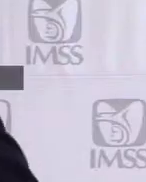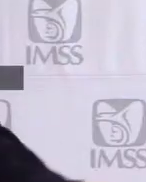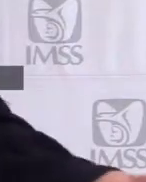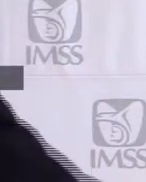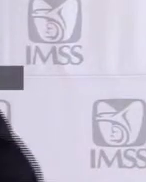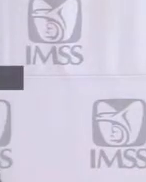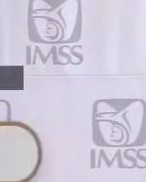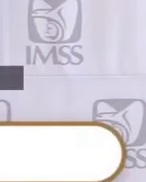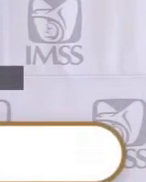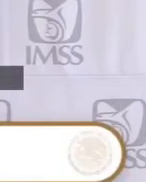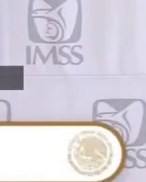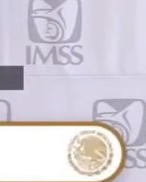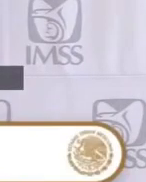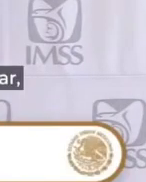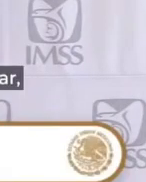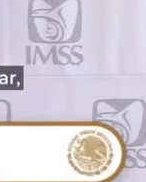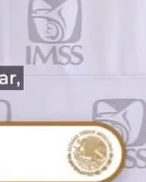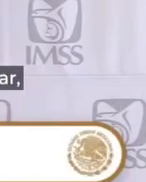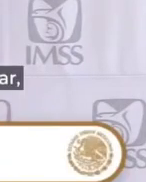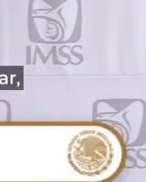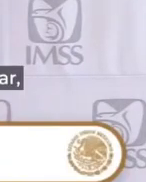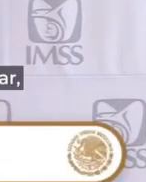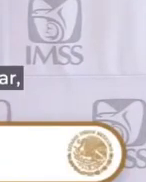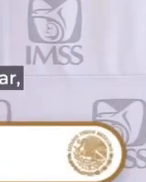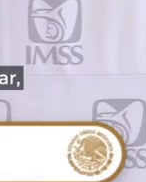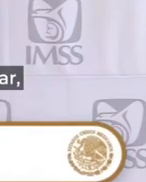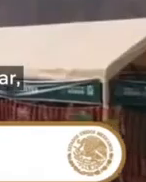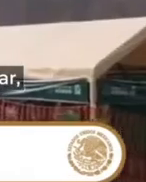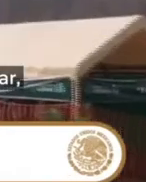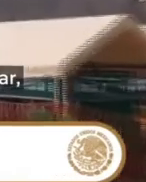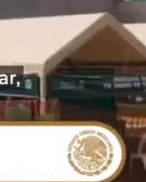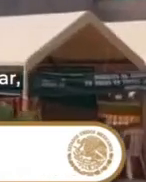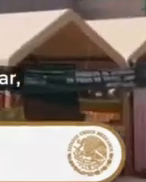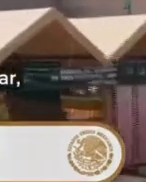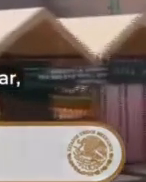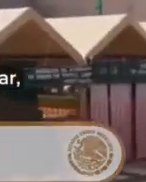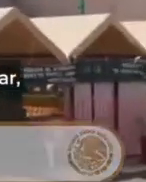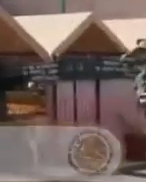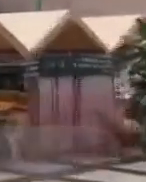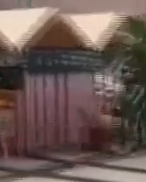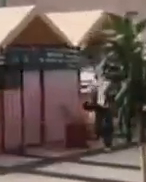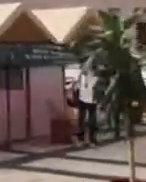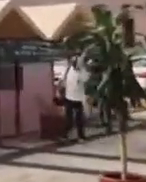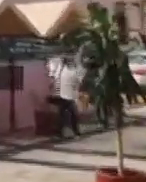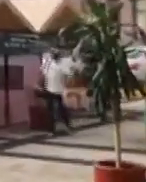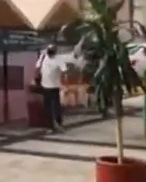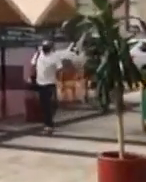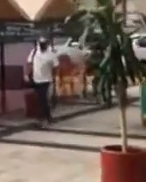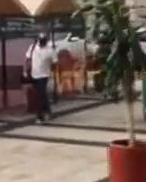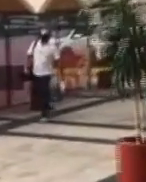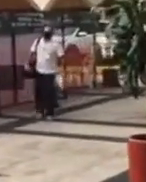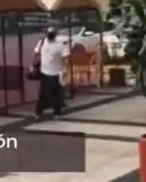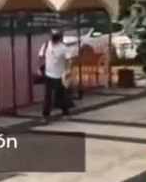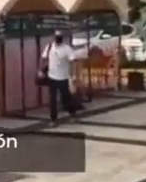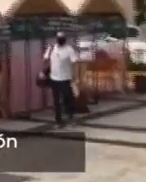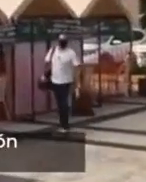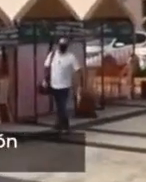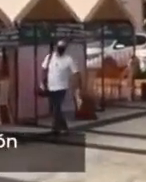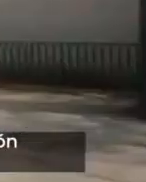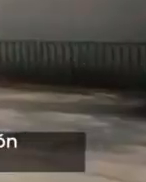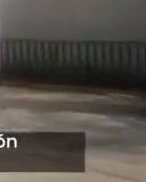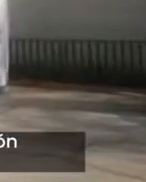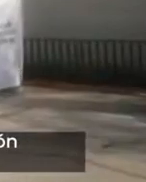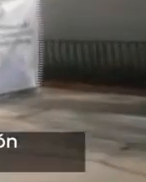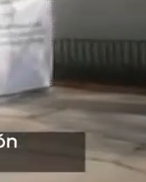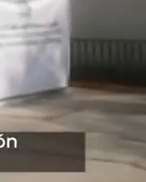status of their loved ones when they are hospitalized. We're going to have a system for